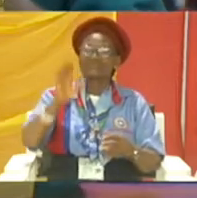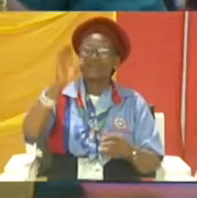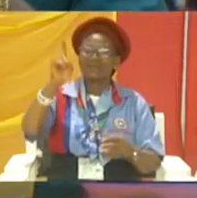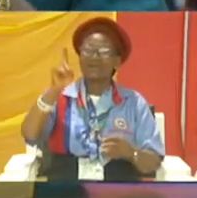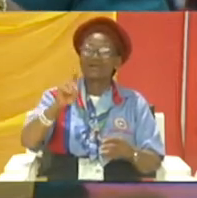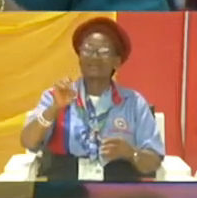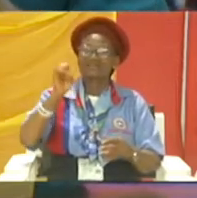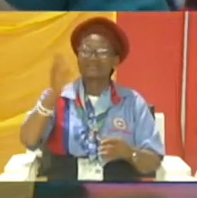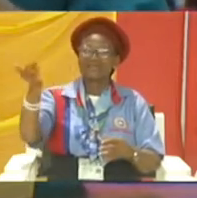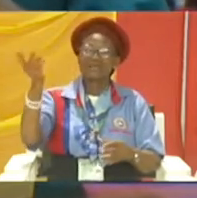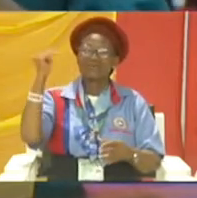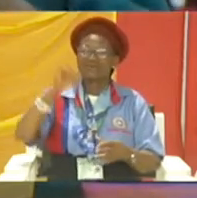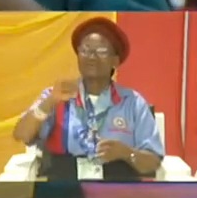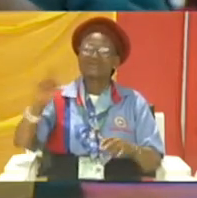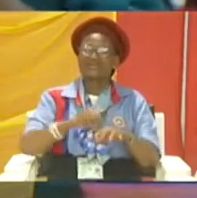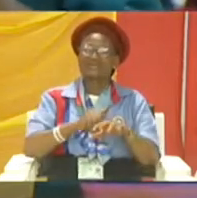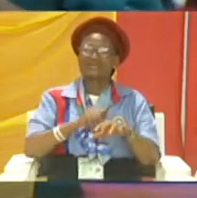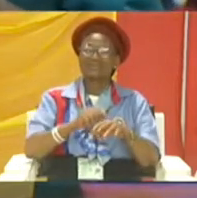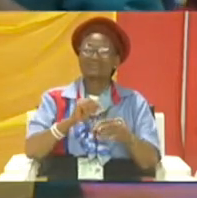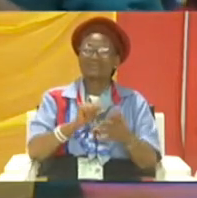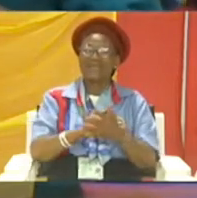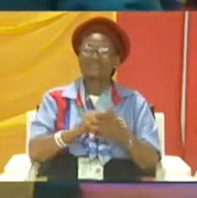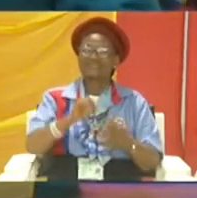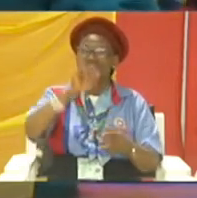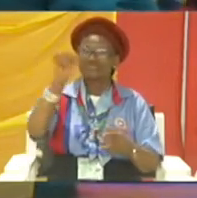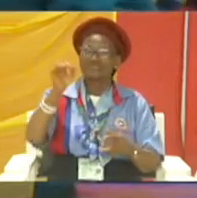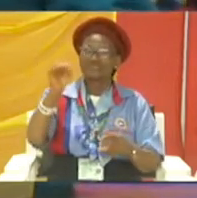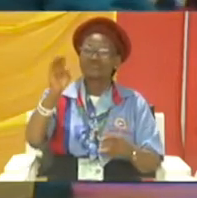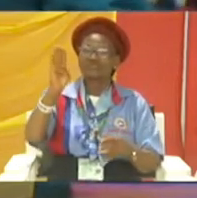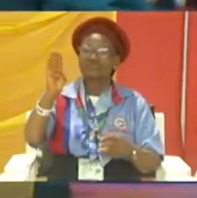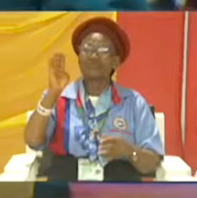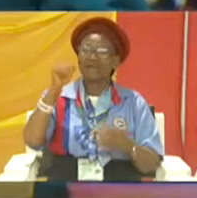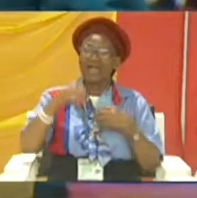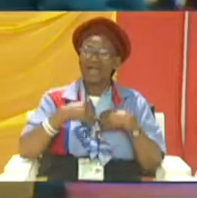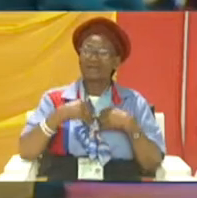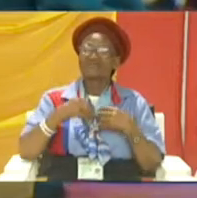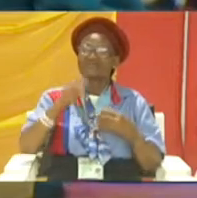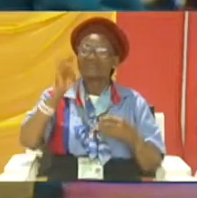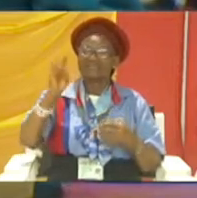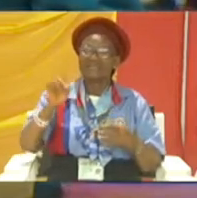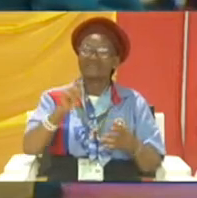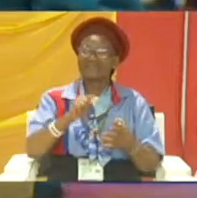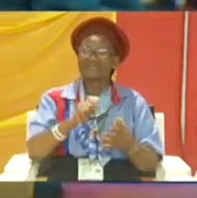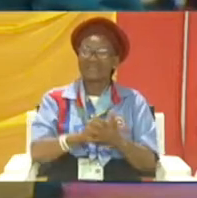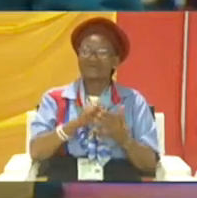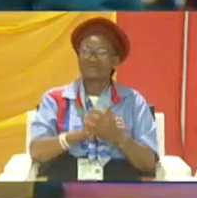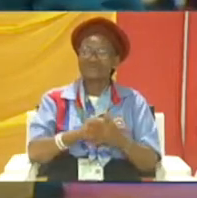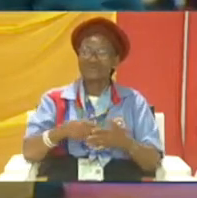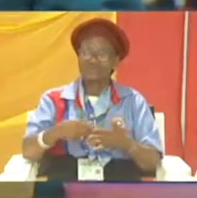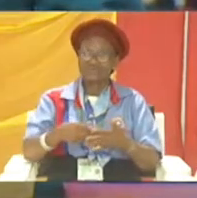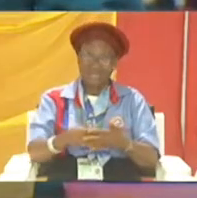there was a time Job had 7,000 sheep. Job